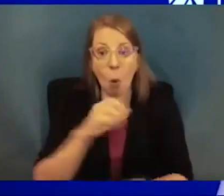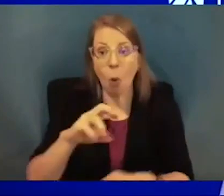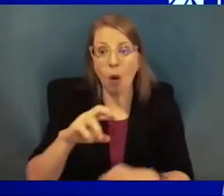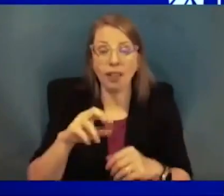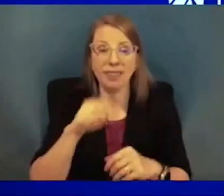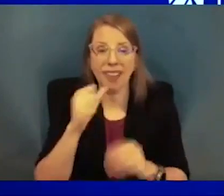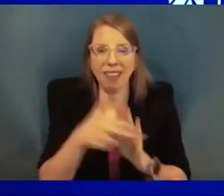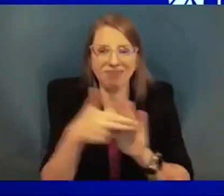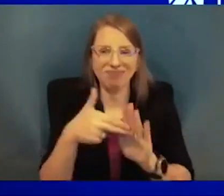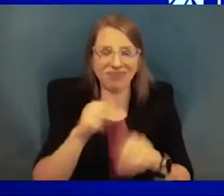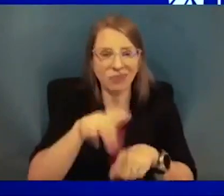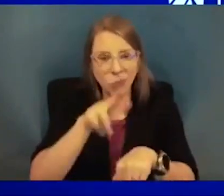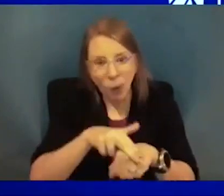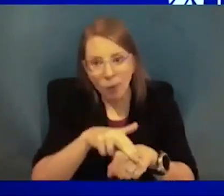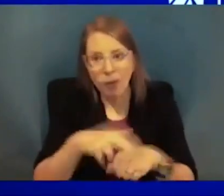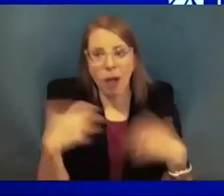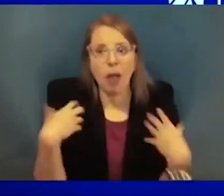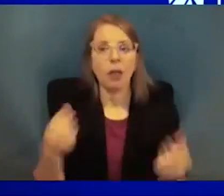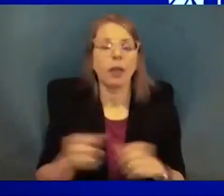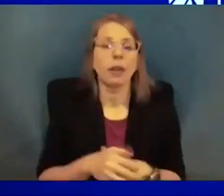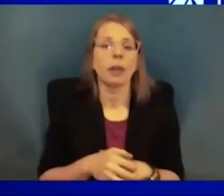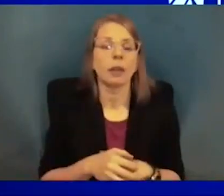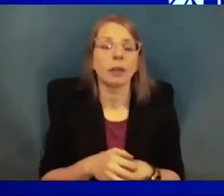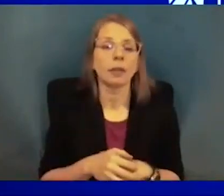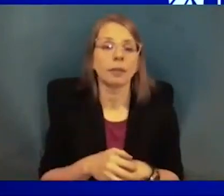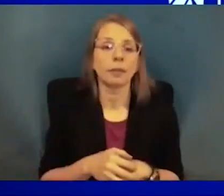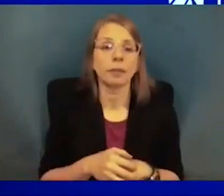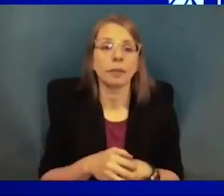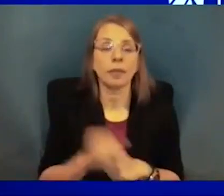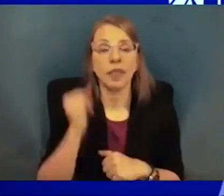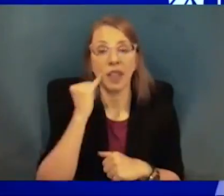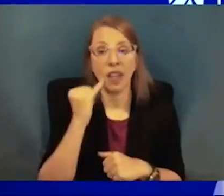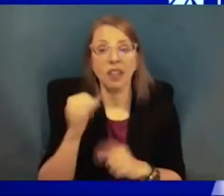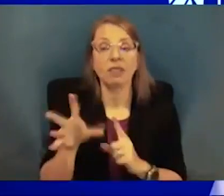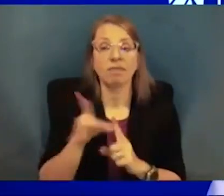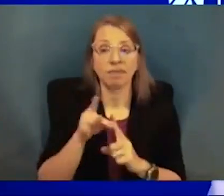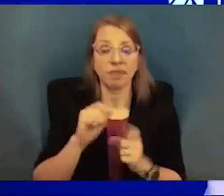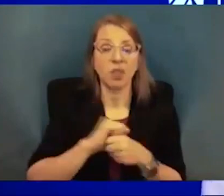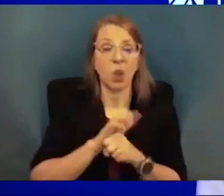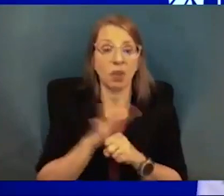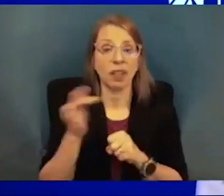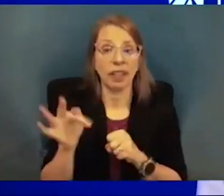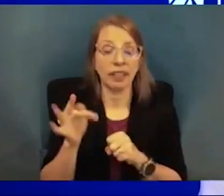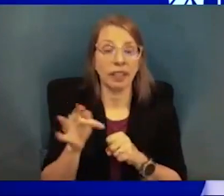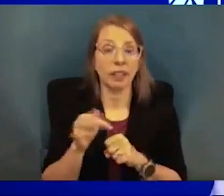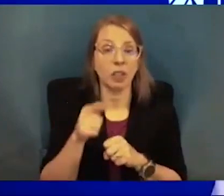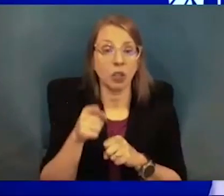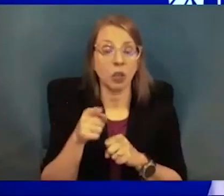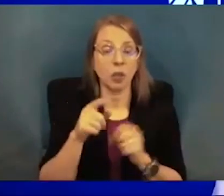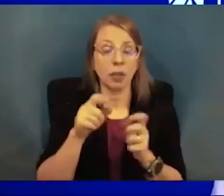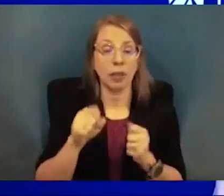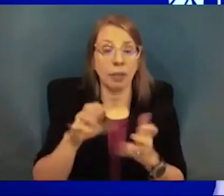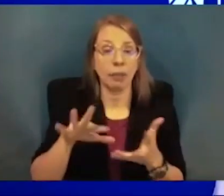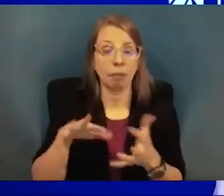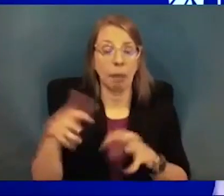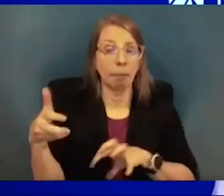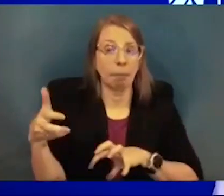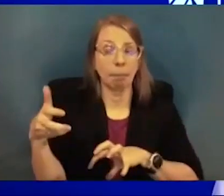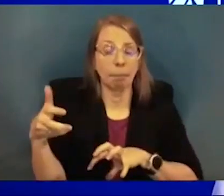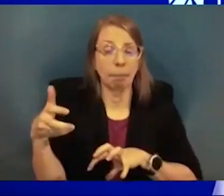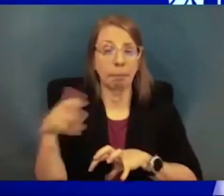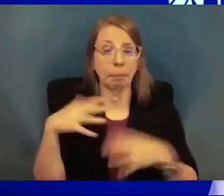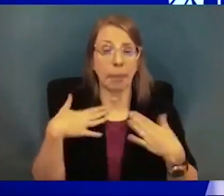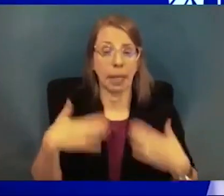so sometimes when you do have the COVID-19, you can have, you can be tipped over, and some of those other issues